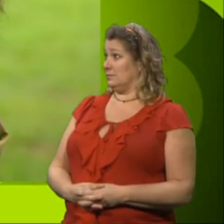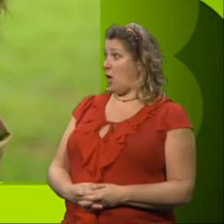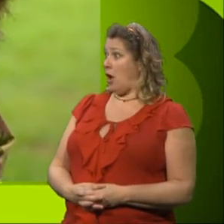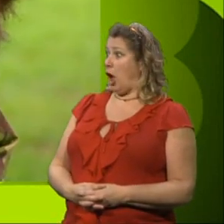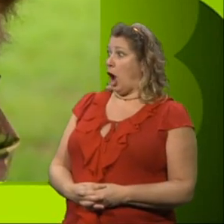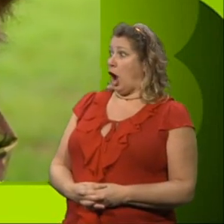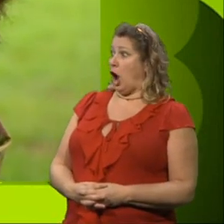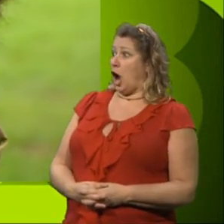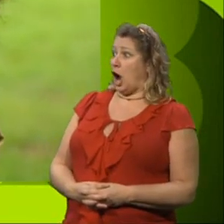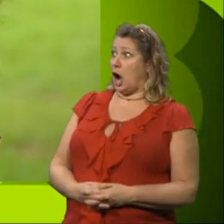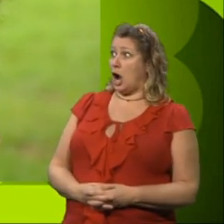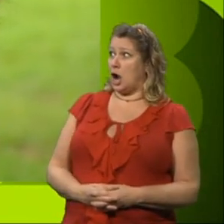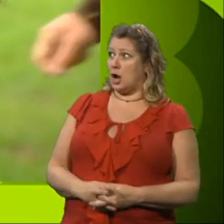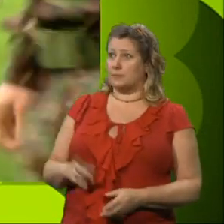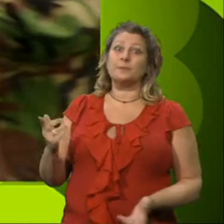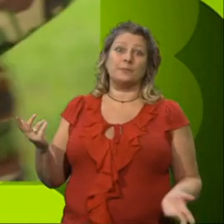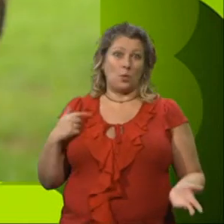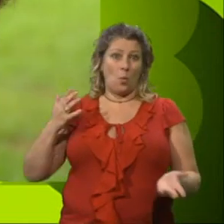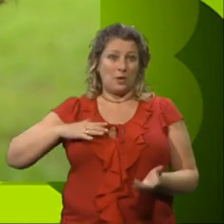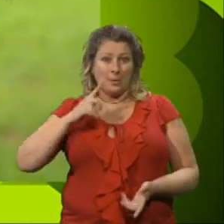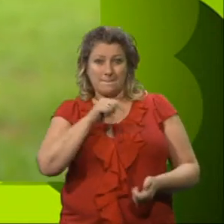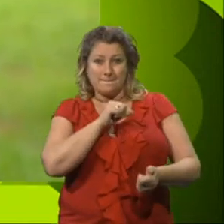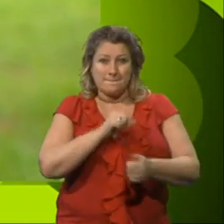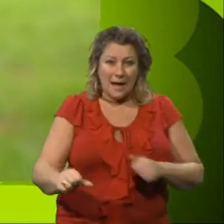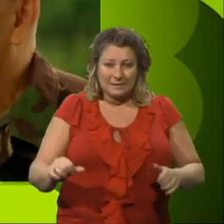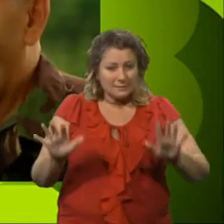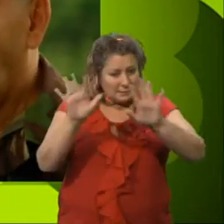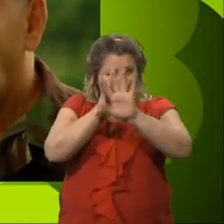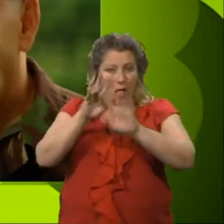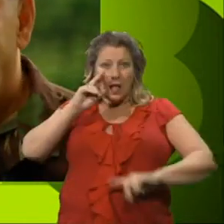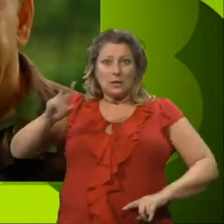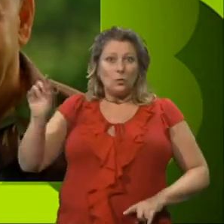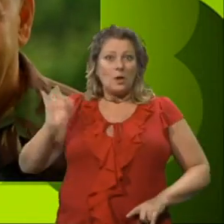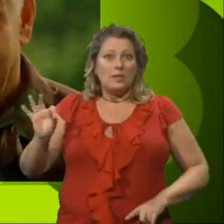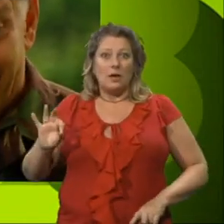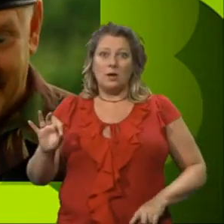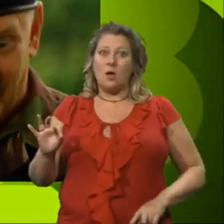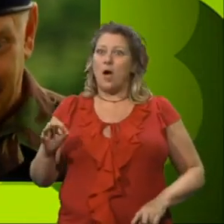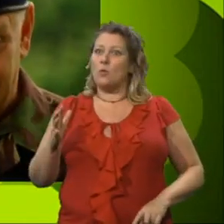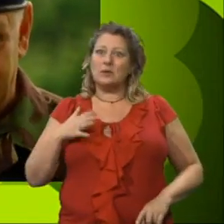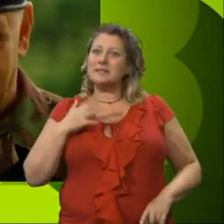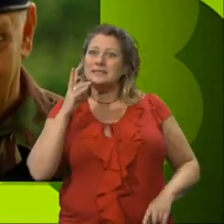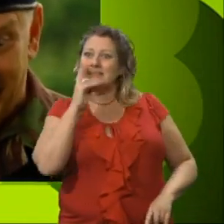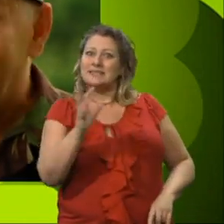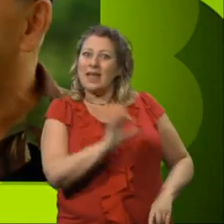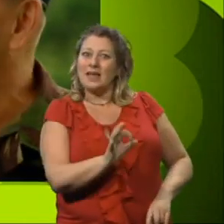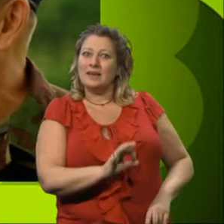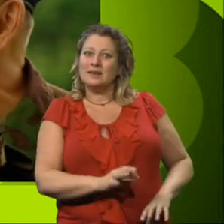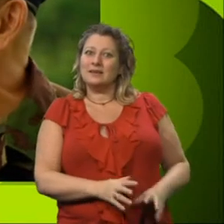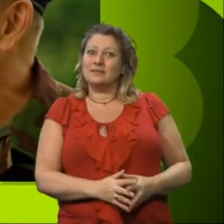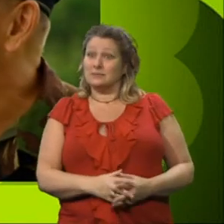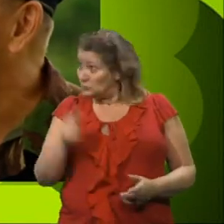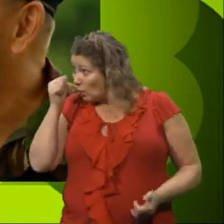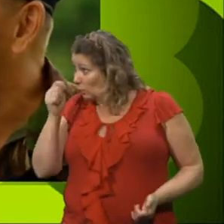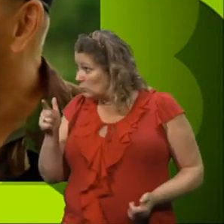Oh, budgies. So, I want to see your best camouflage. Or rather, I don't want to see it at all.